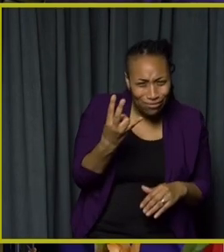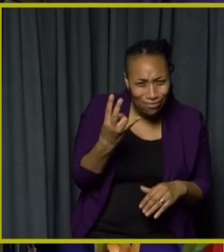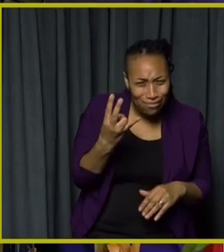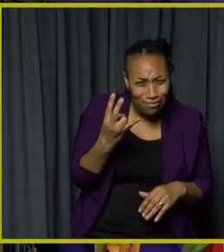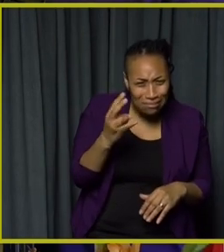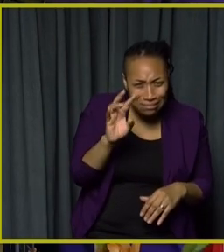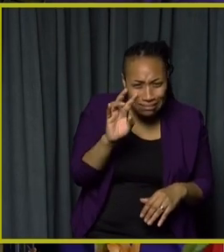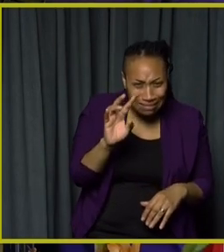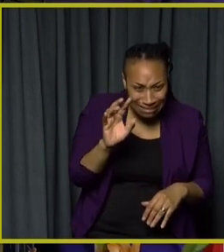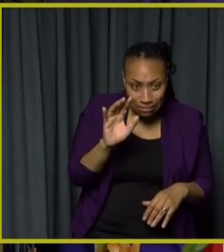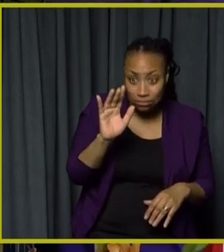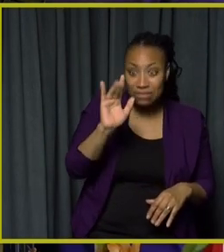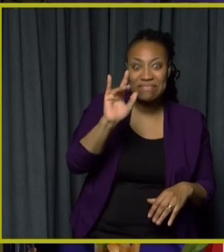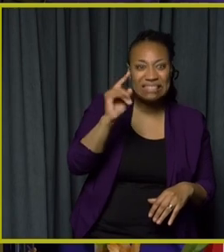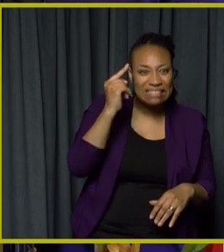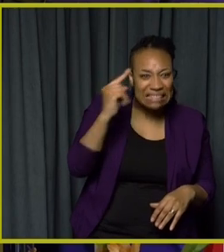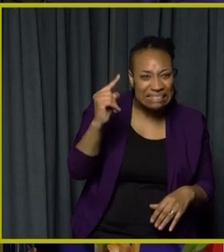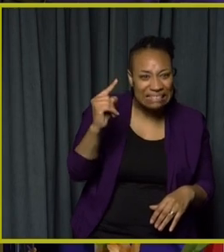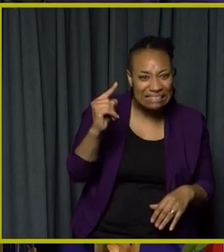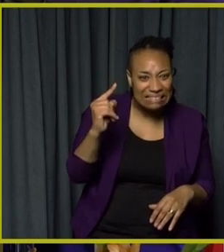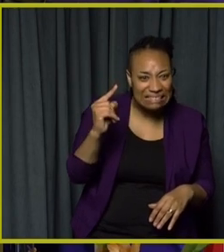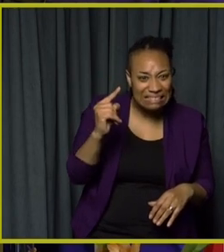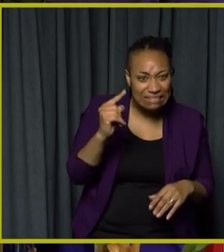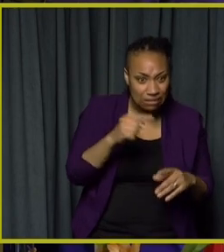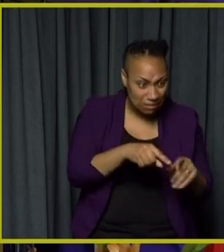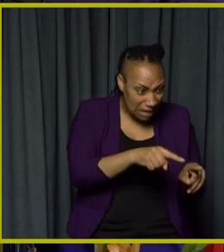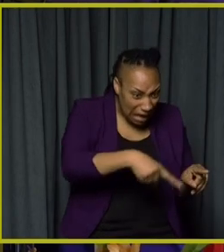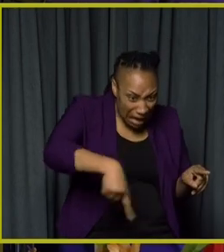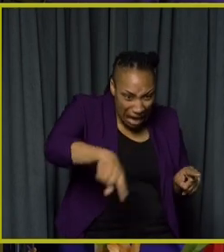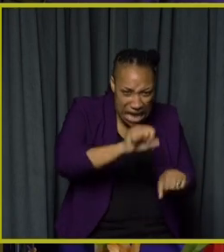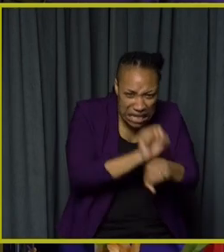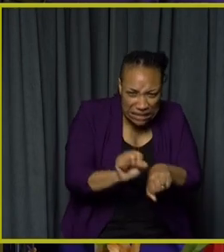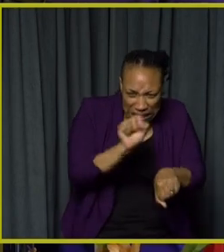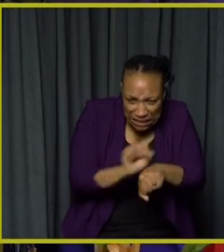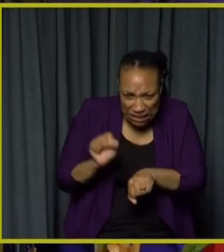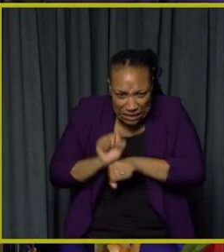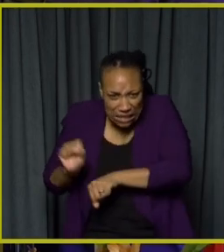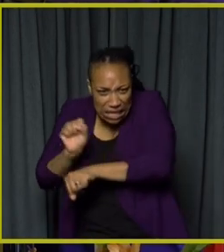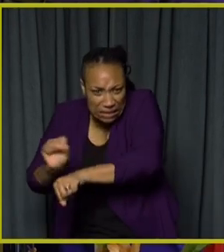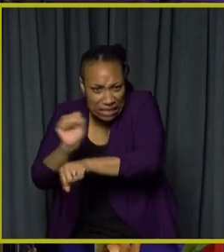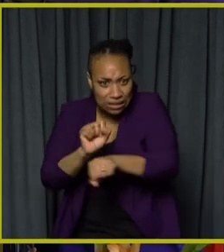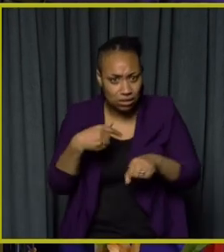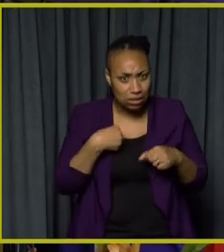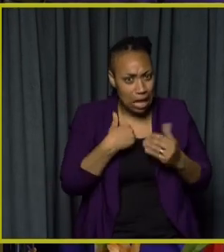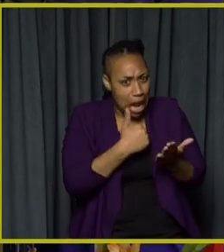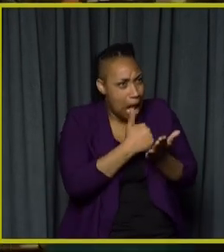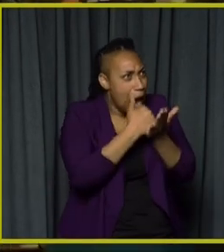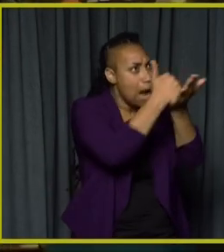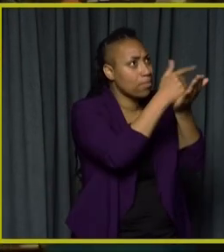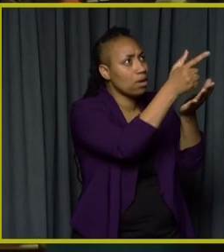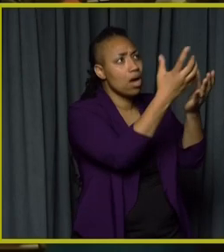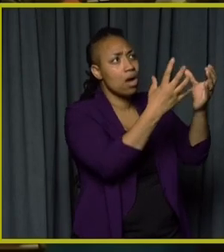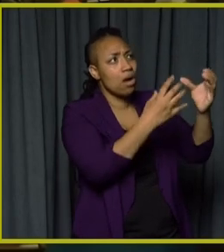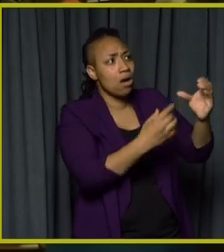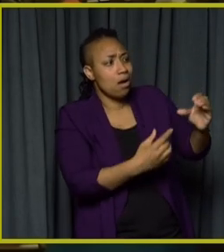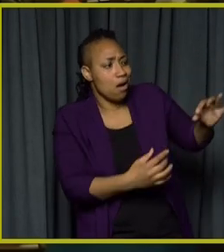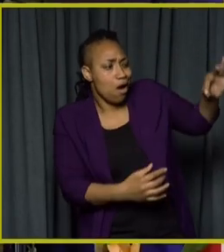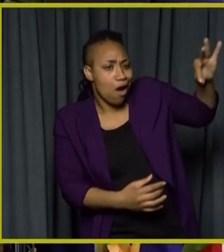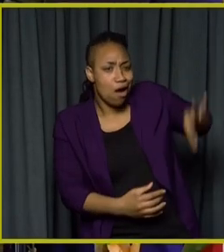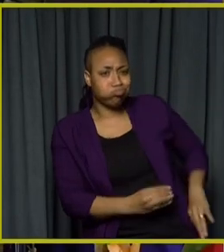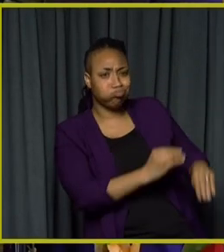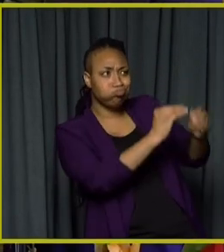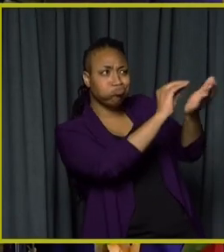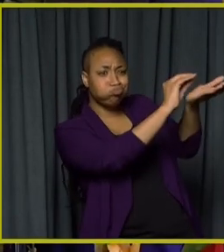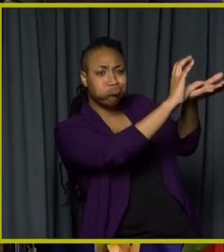$7.25 an hour to millions of workers, while our labor is a thing that creates billions of dollars in profit. North Carolina has